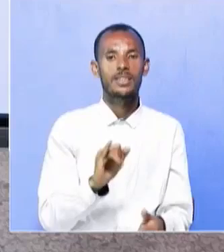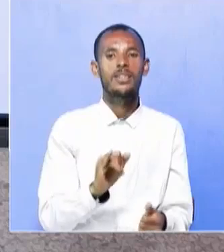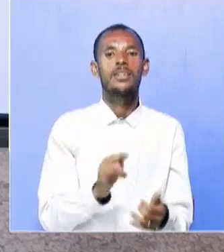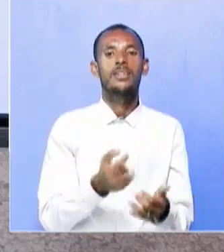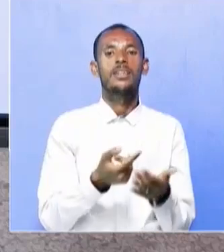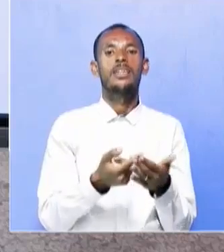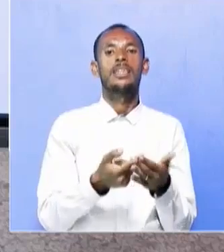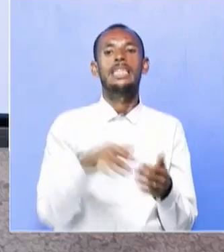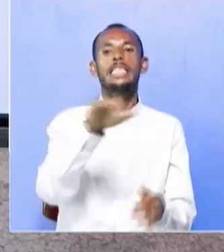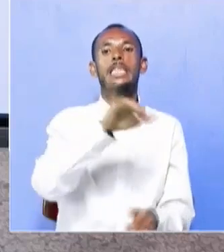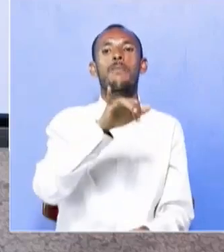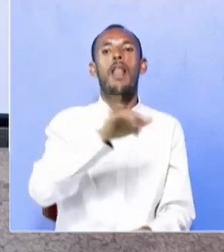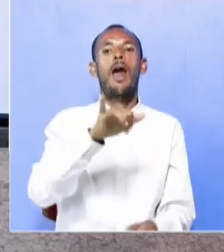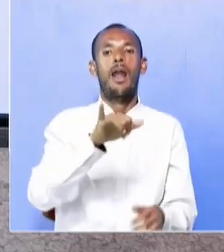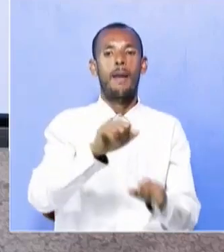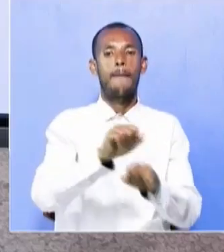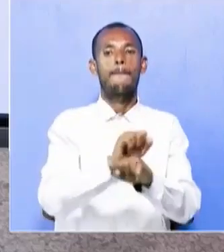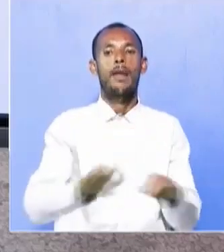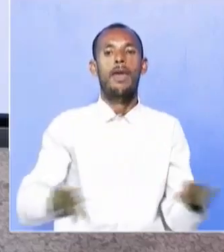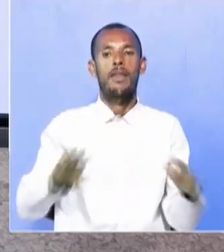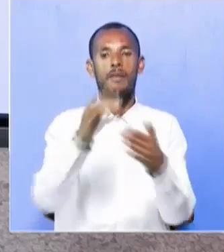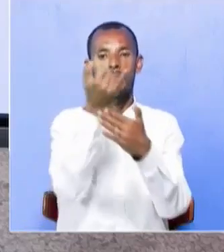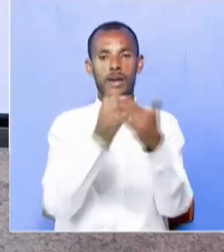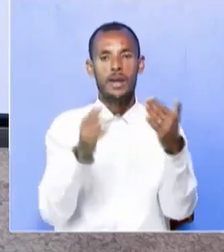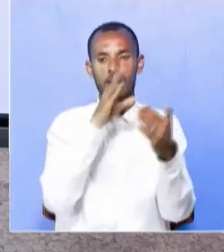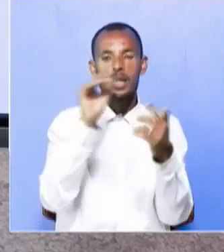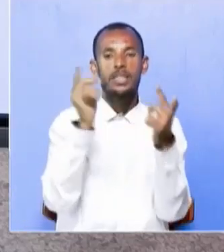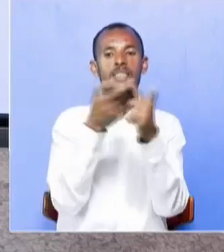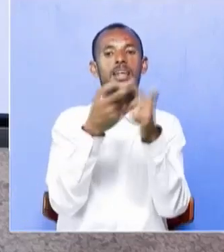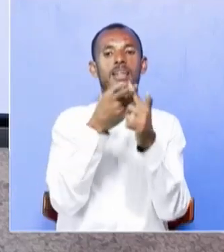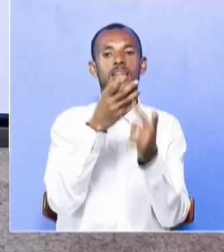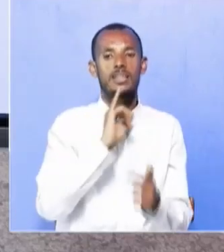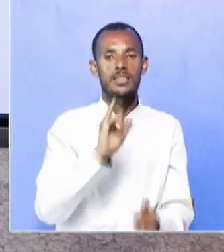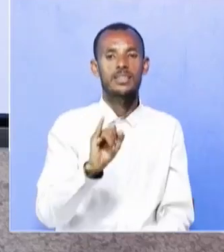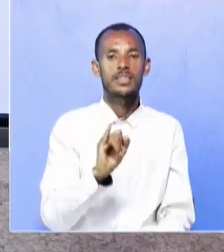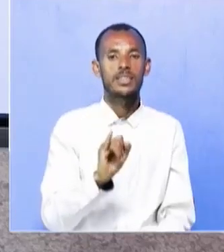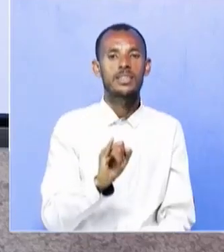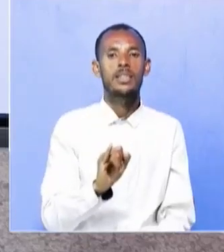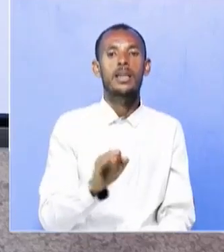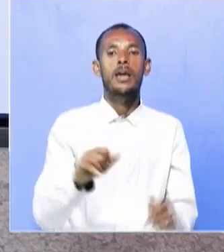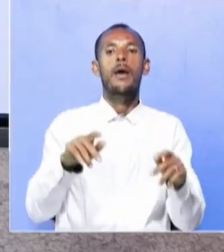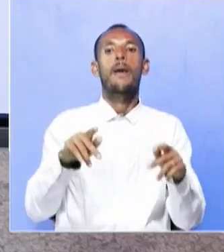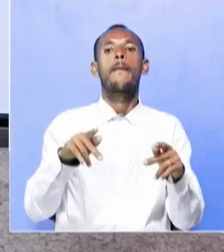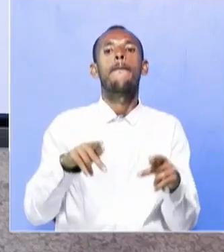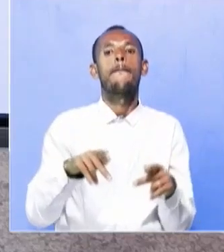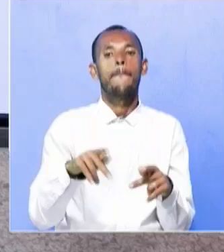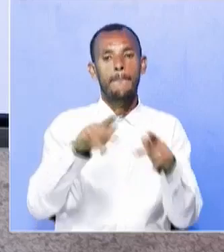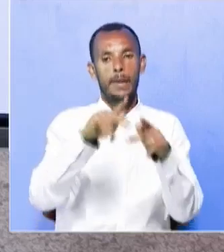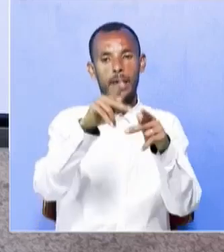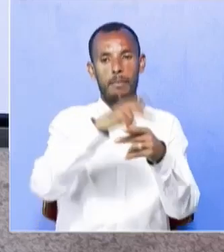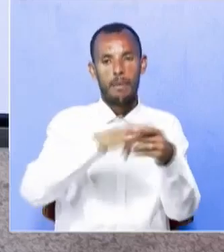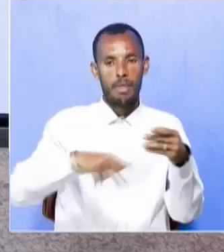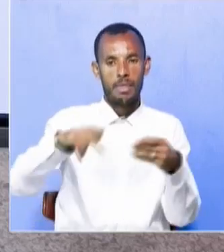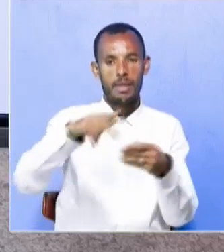here, similar plane figures, and the second one is perimeter